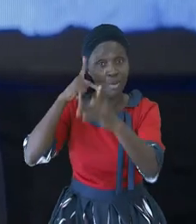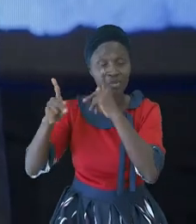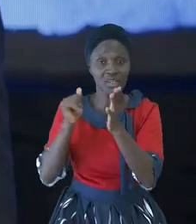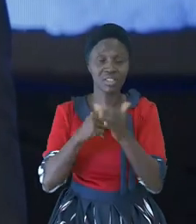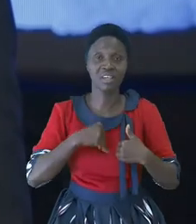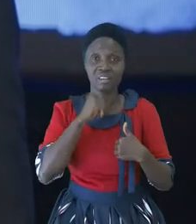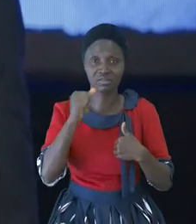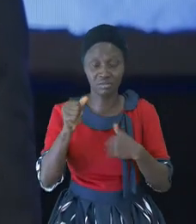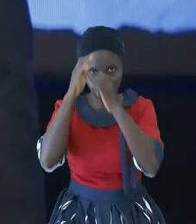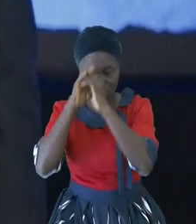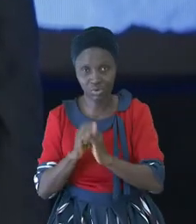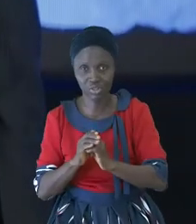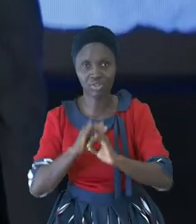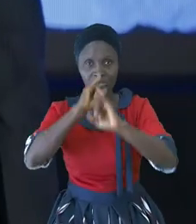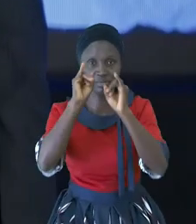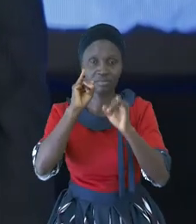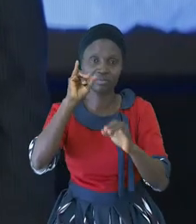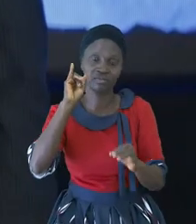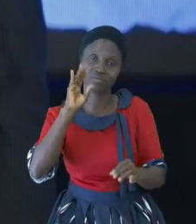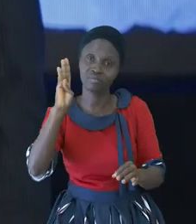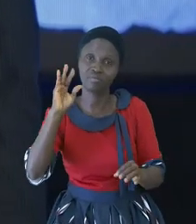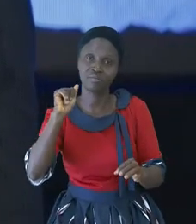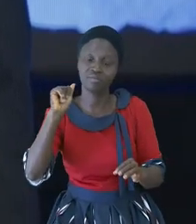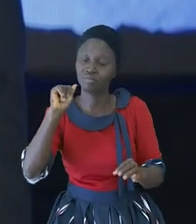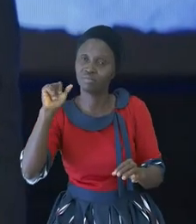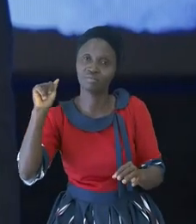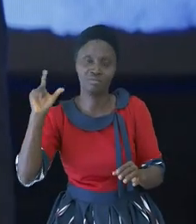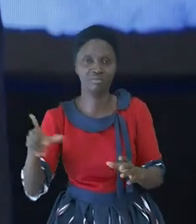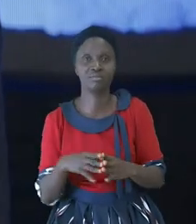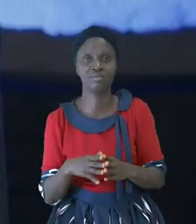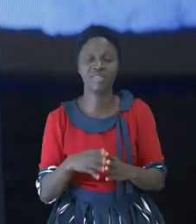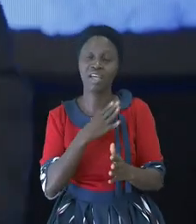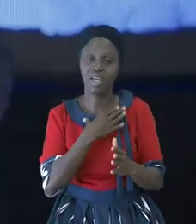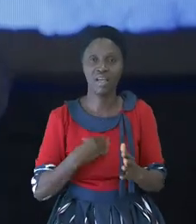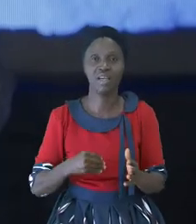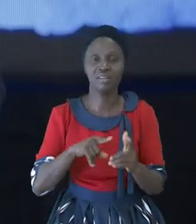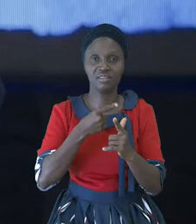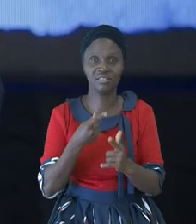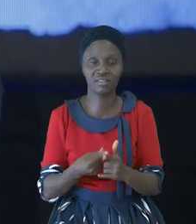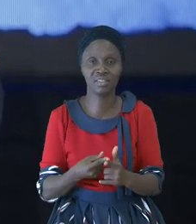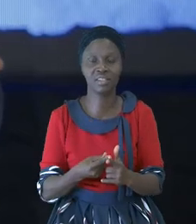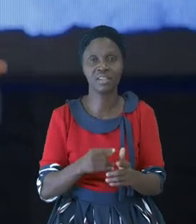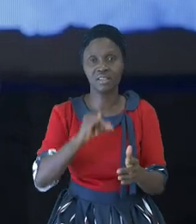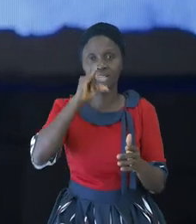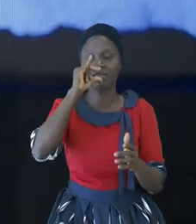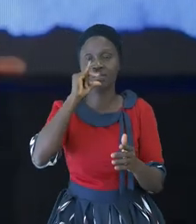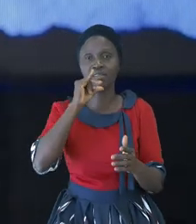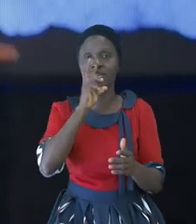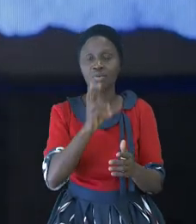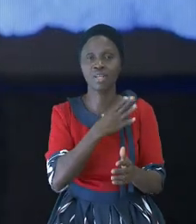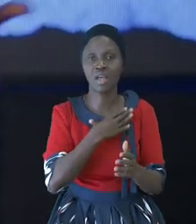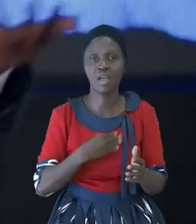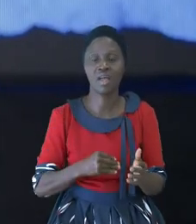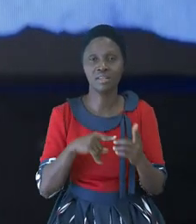and fed him. And then he drank. And then he said, go in the strength of the Lord. And he went in the strength of